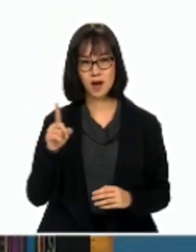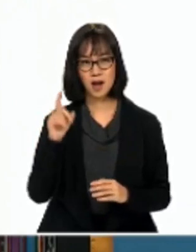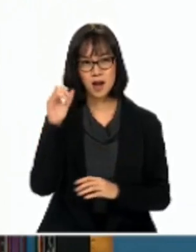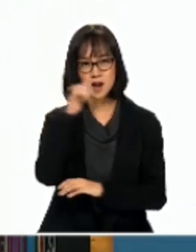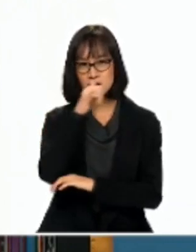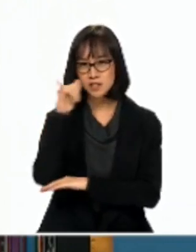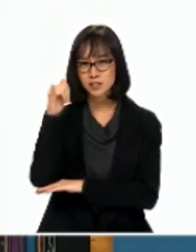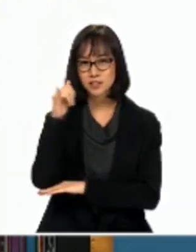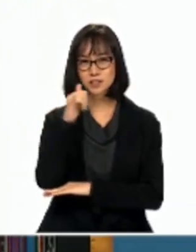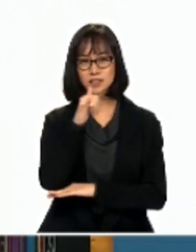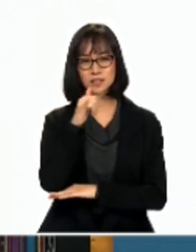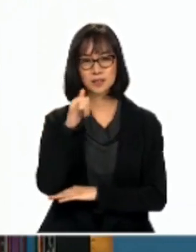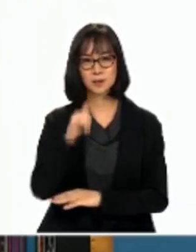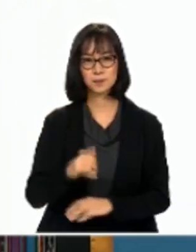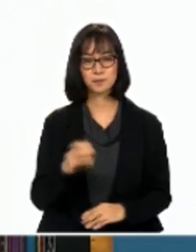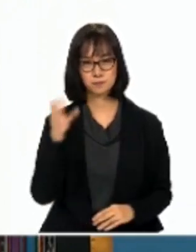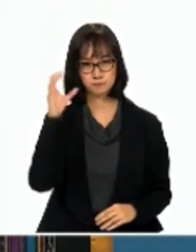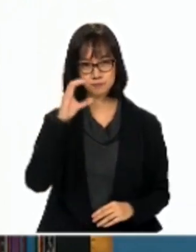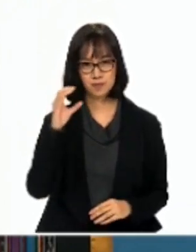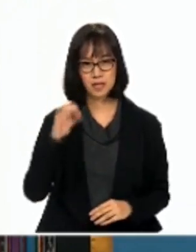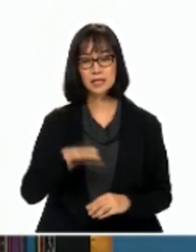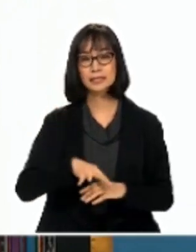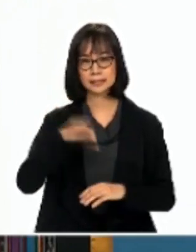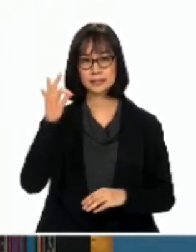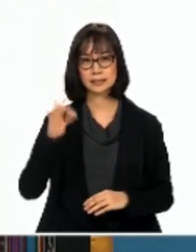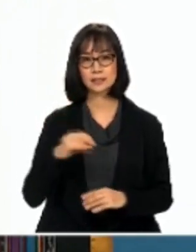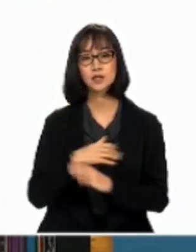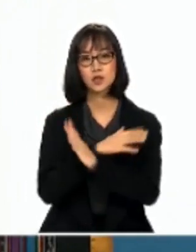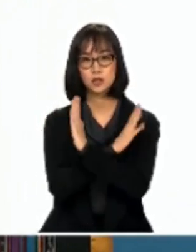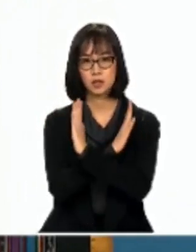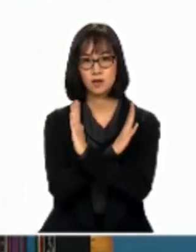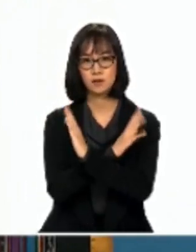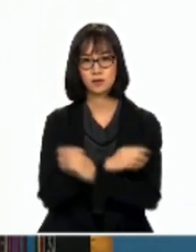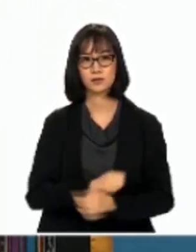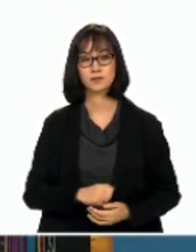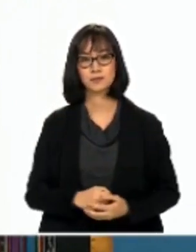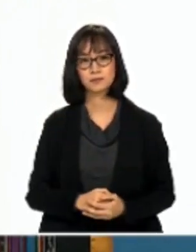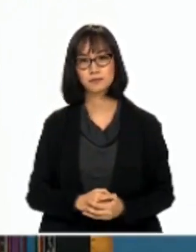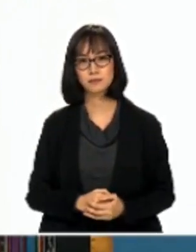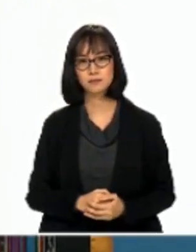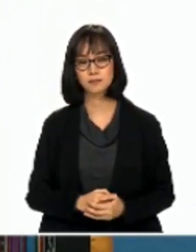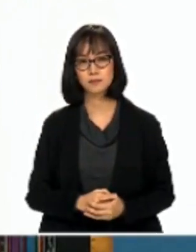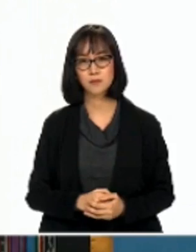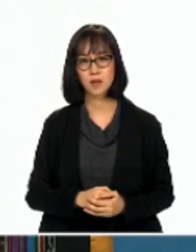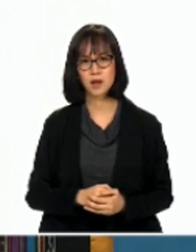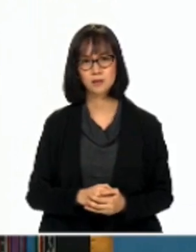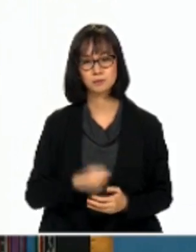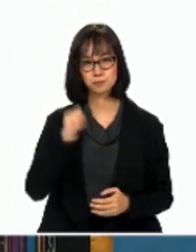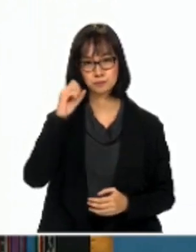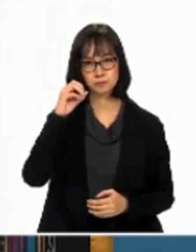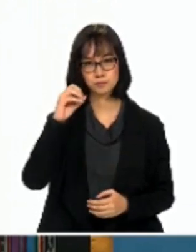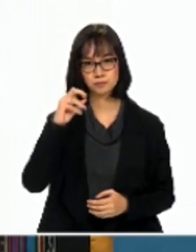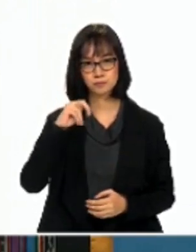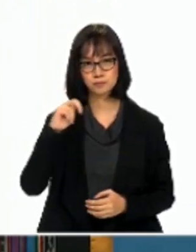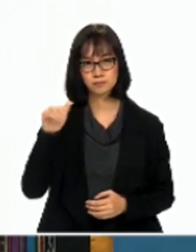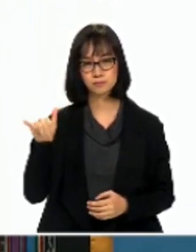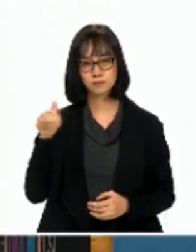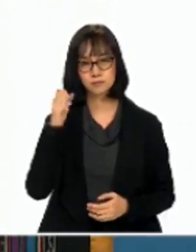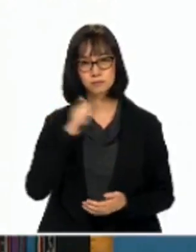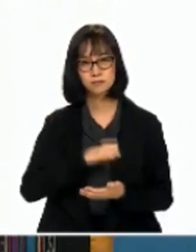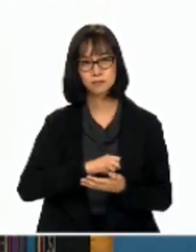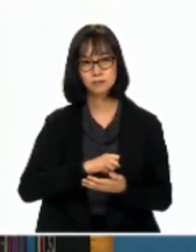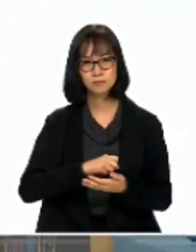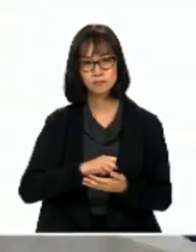If we can find it, alam mo, sabi ni, is there, Sunny is here? Secretary